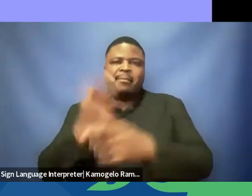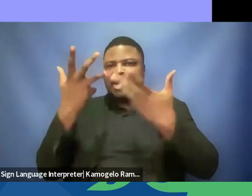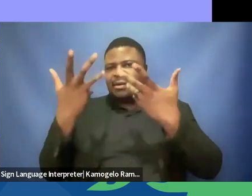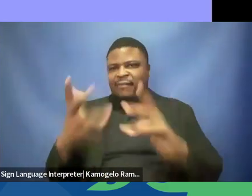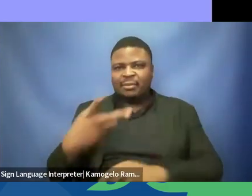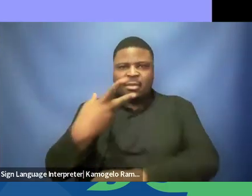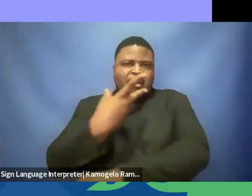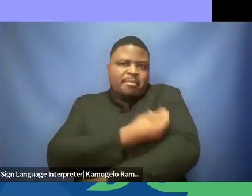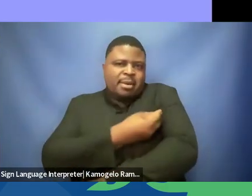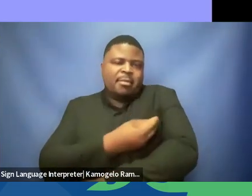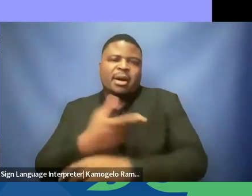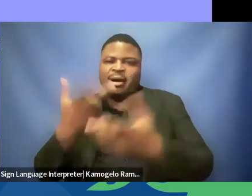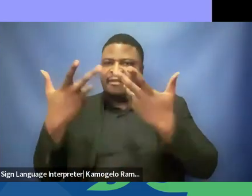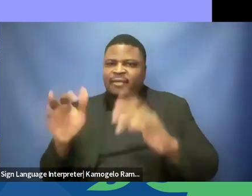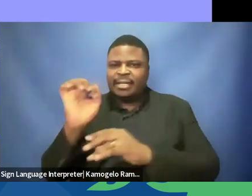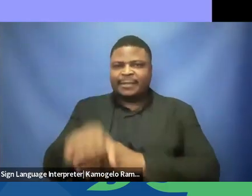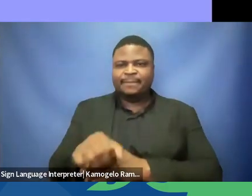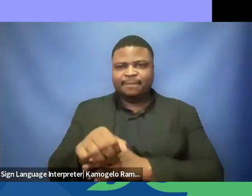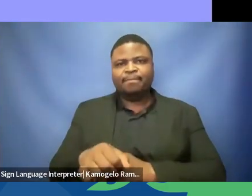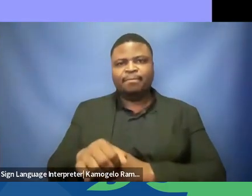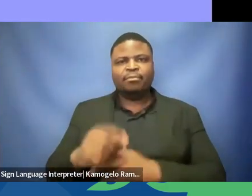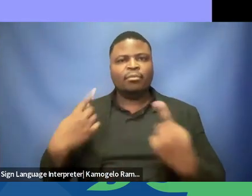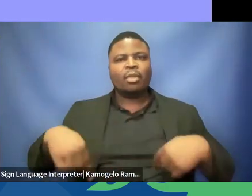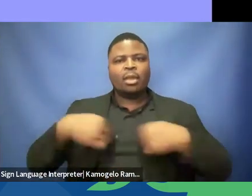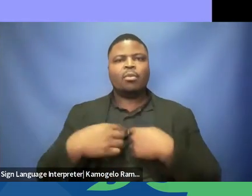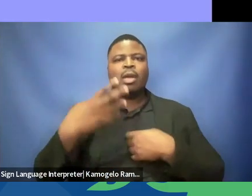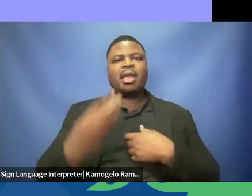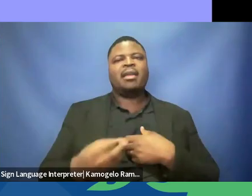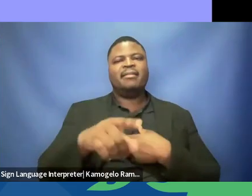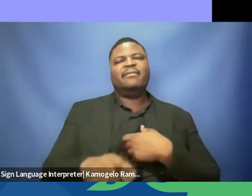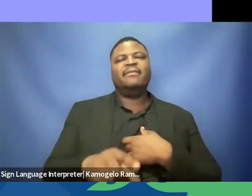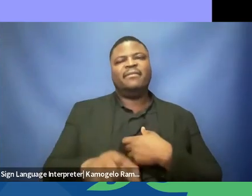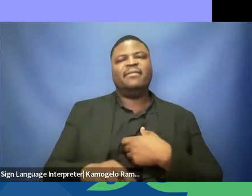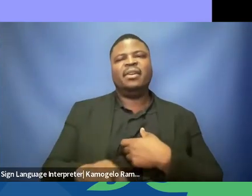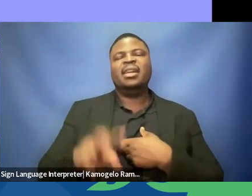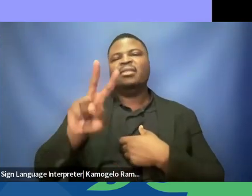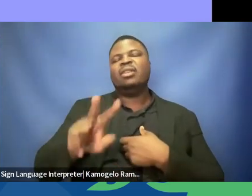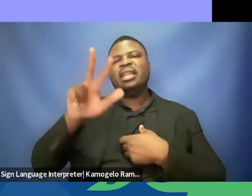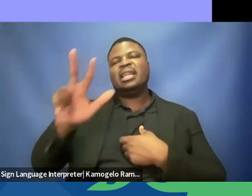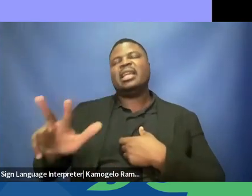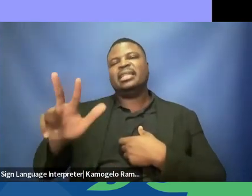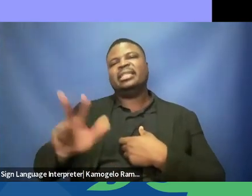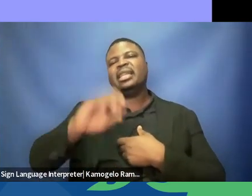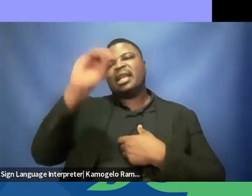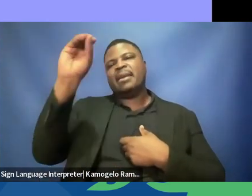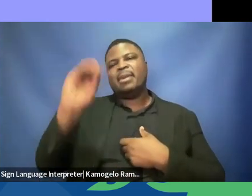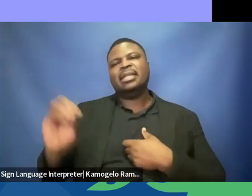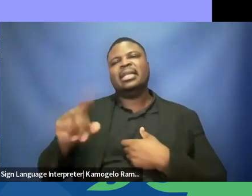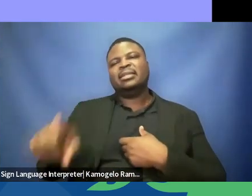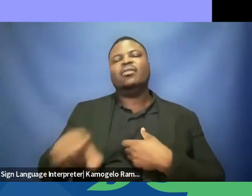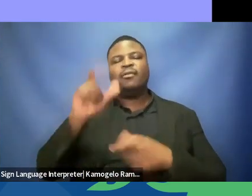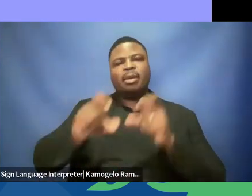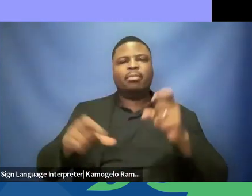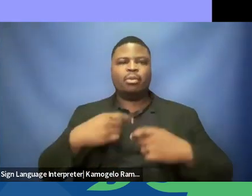clients. So we had 28 positive cases of hepatitis C, and 2 of these cases were female. And we had